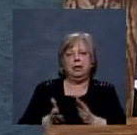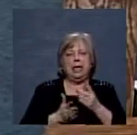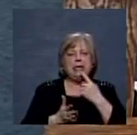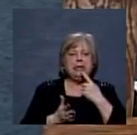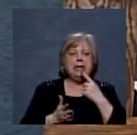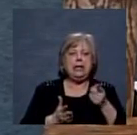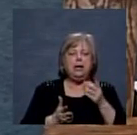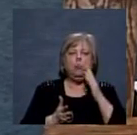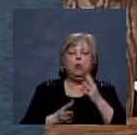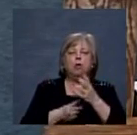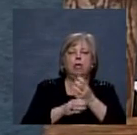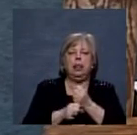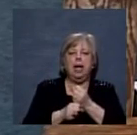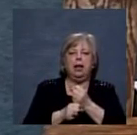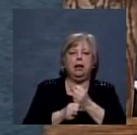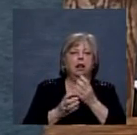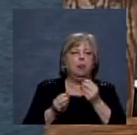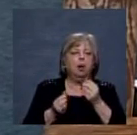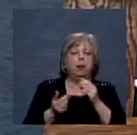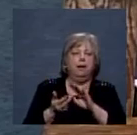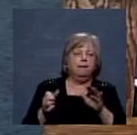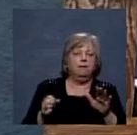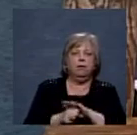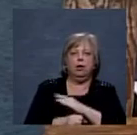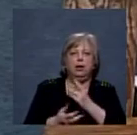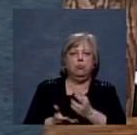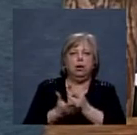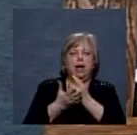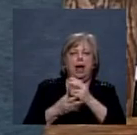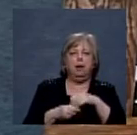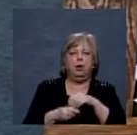the property completely rehabbed in 132